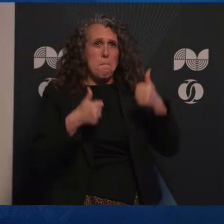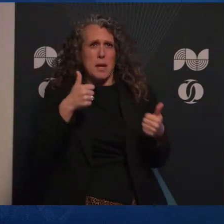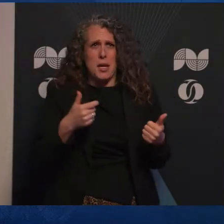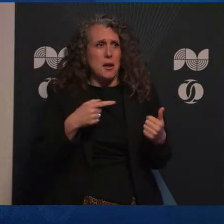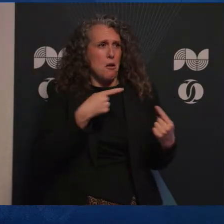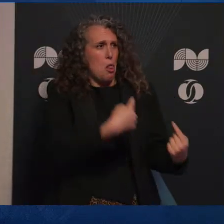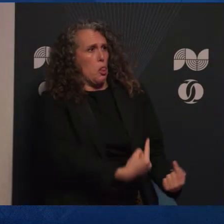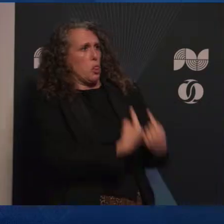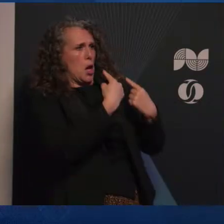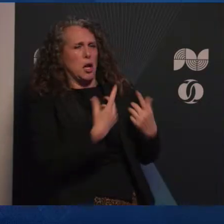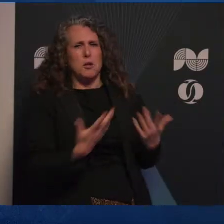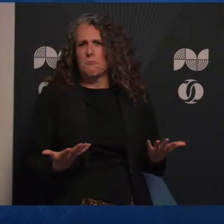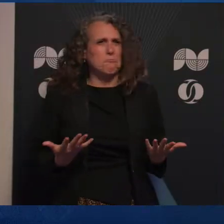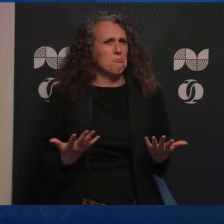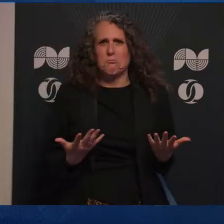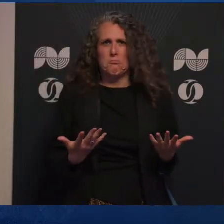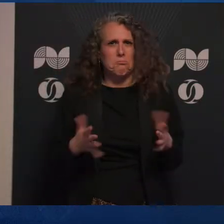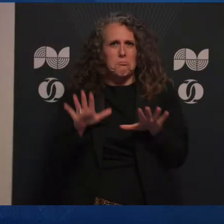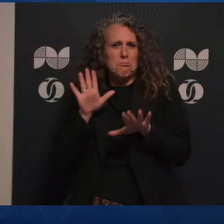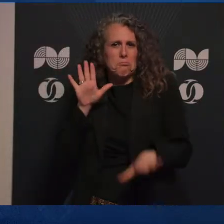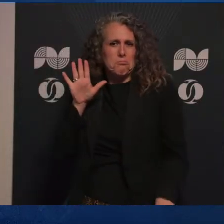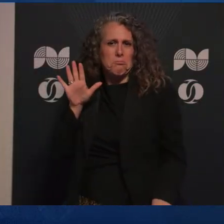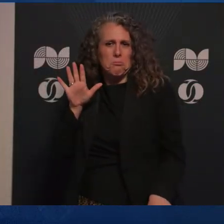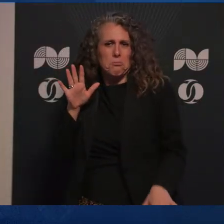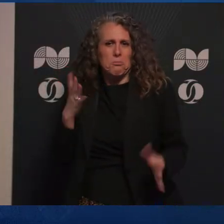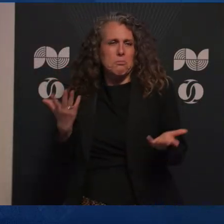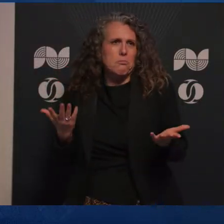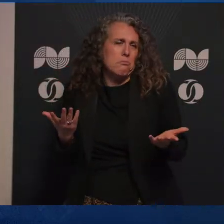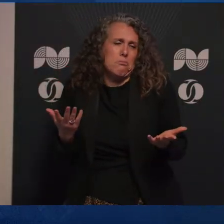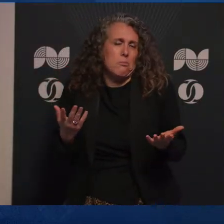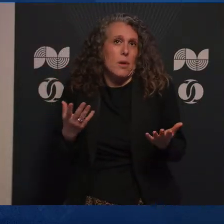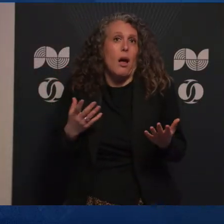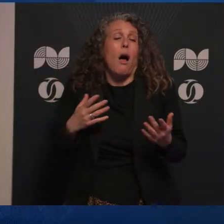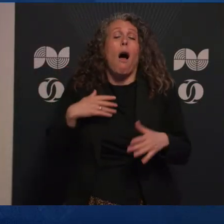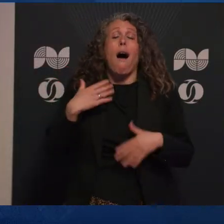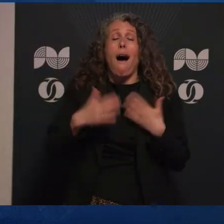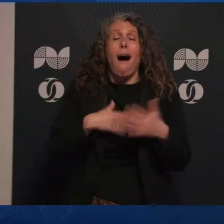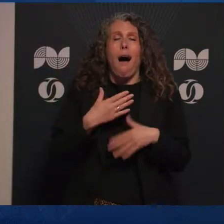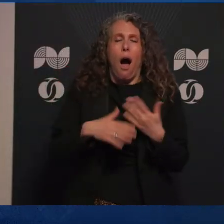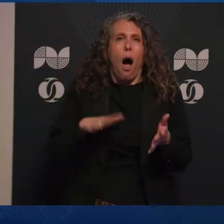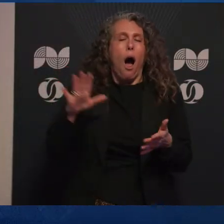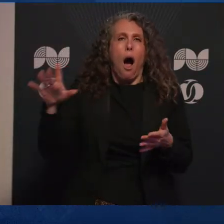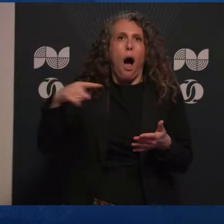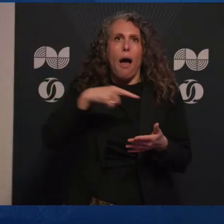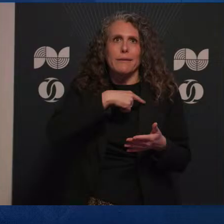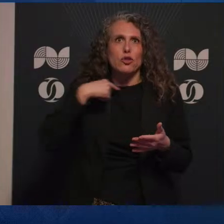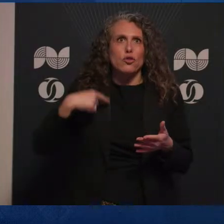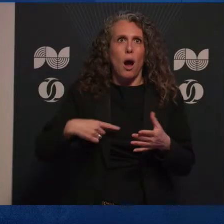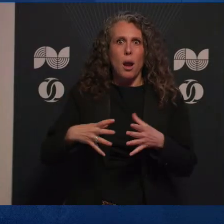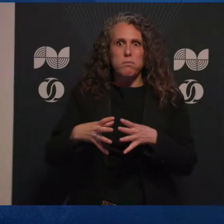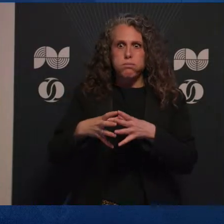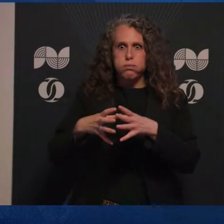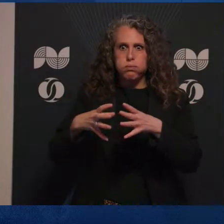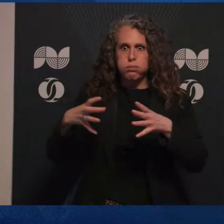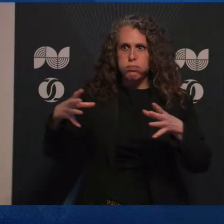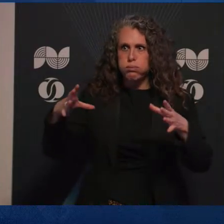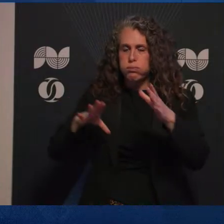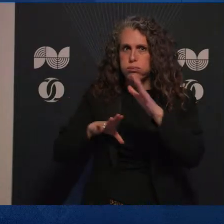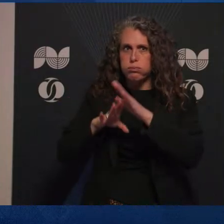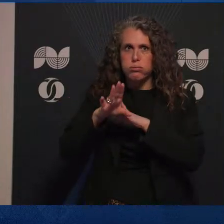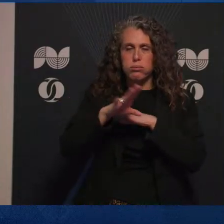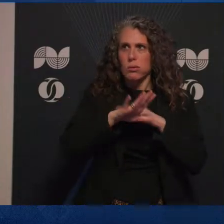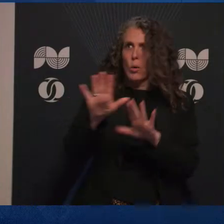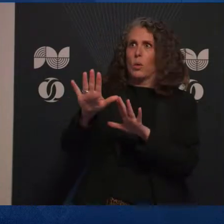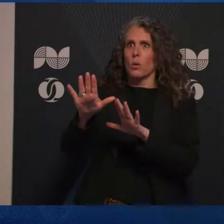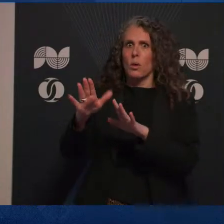not direct competitors. And this all changed with China. So you now have a very